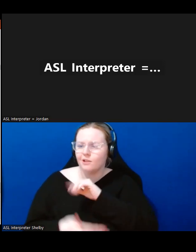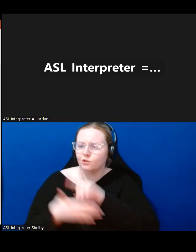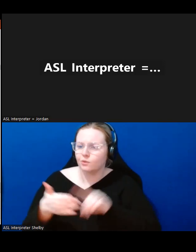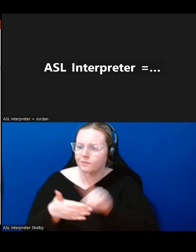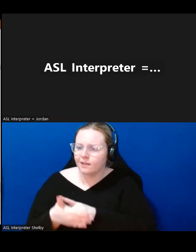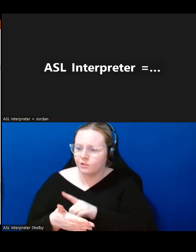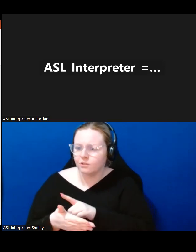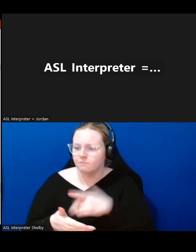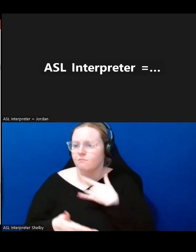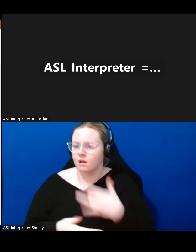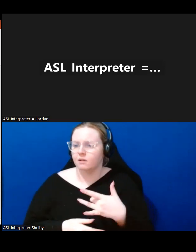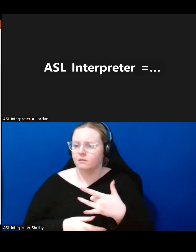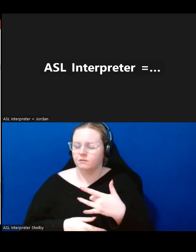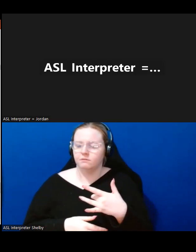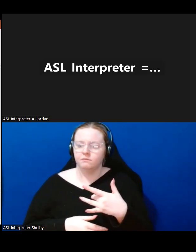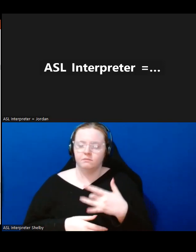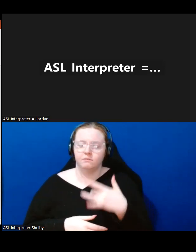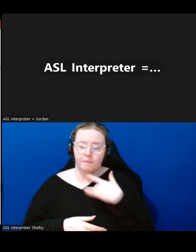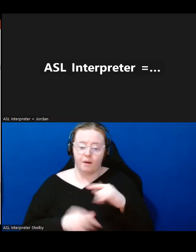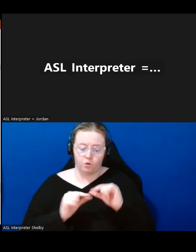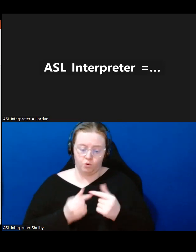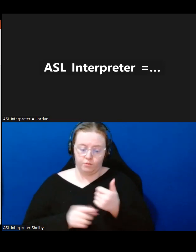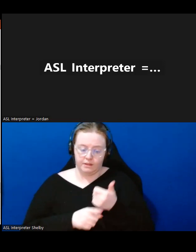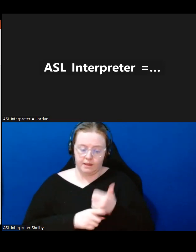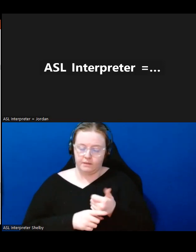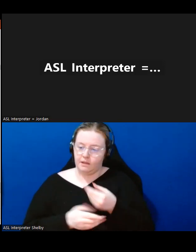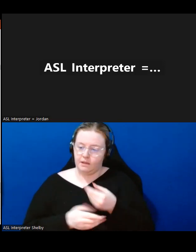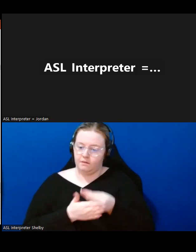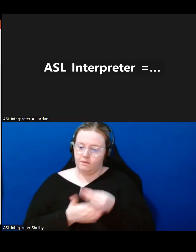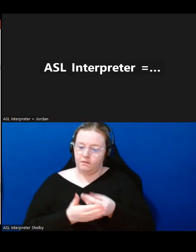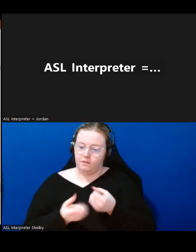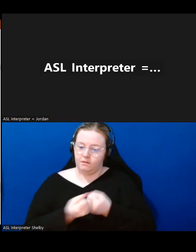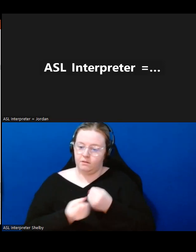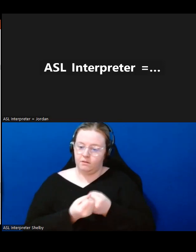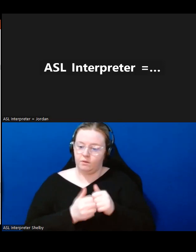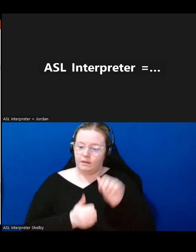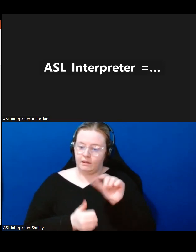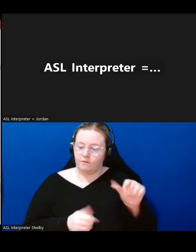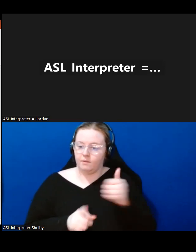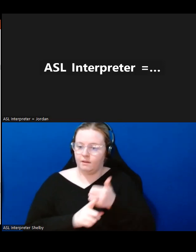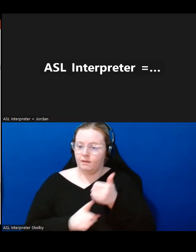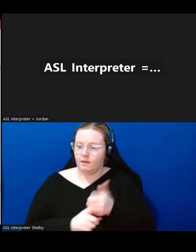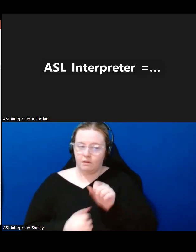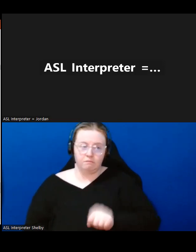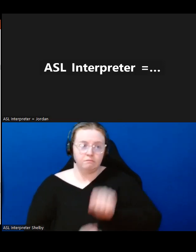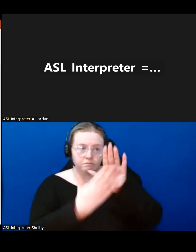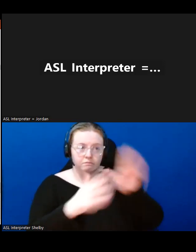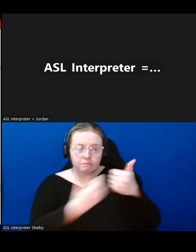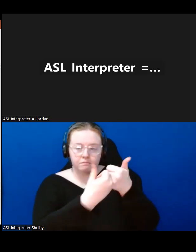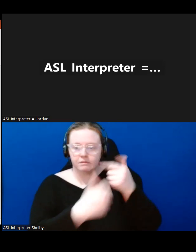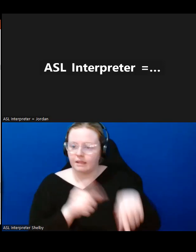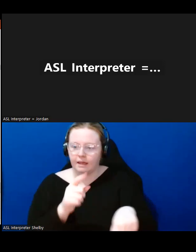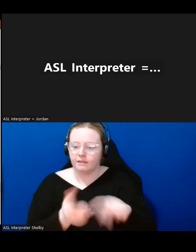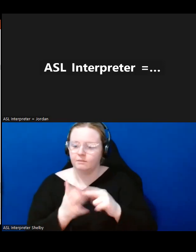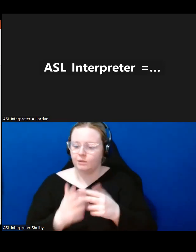that usually groups that are funded by government or something like that cannot challenge directly, more so than we can. That's why we're self-supporting.